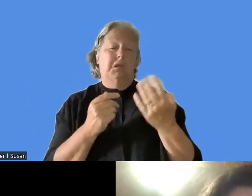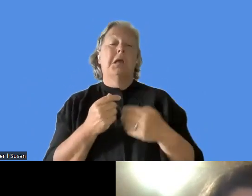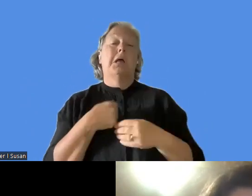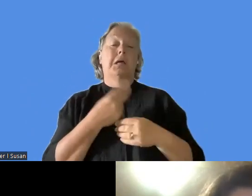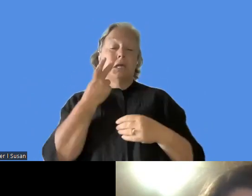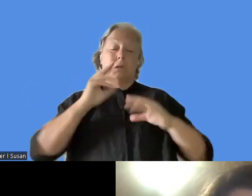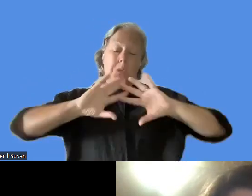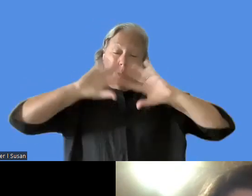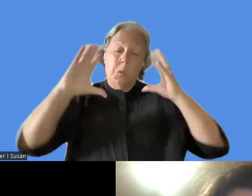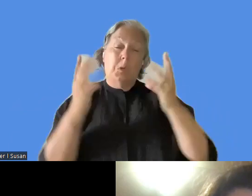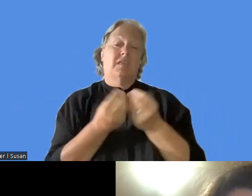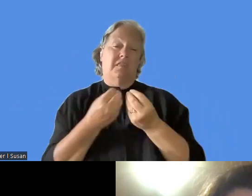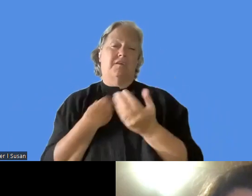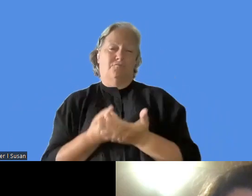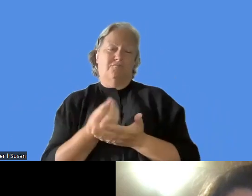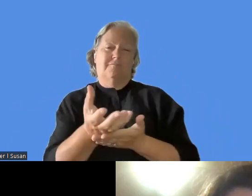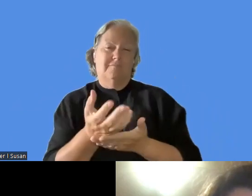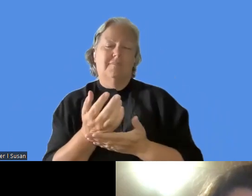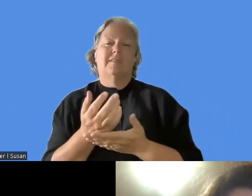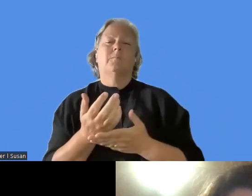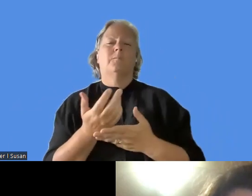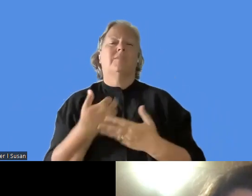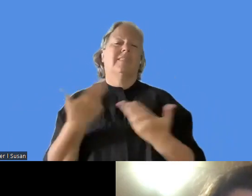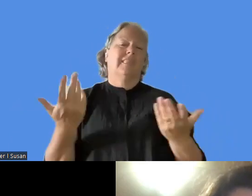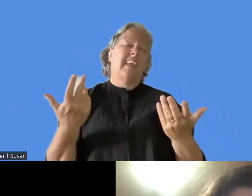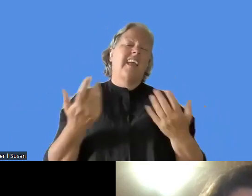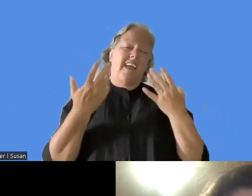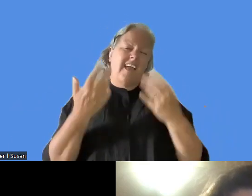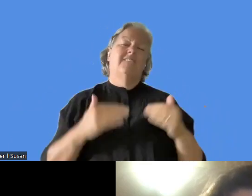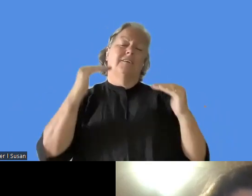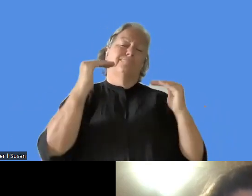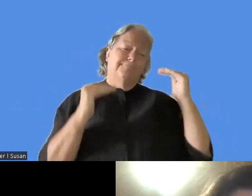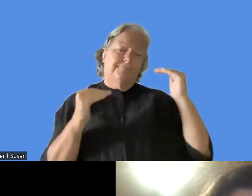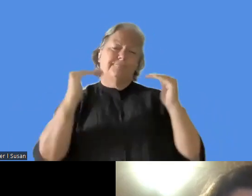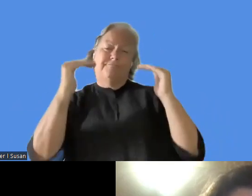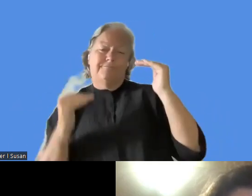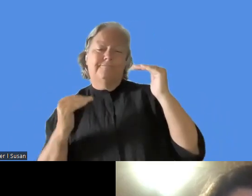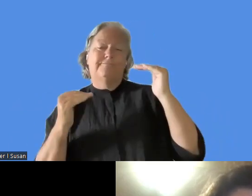is very much needed to curb these inequalities and realize